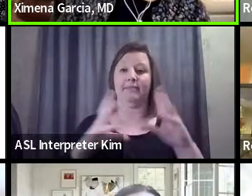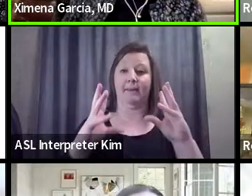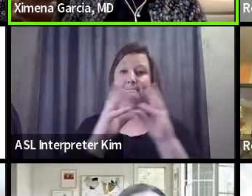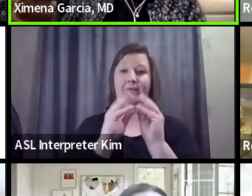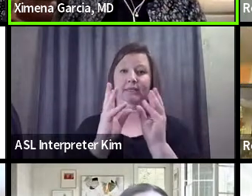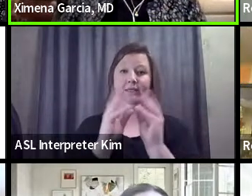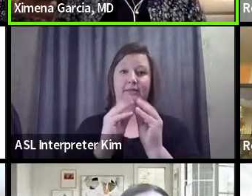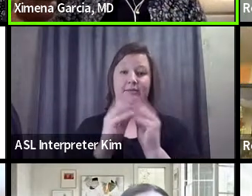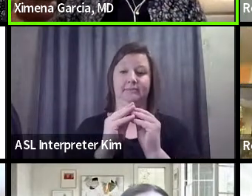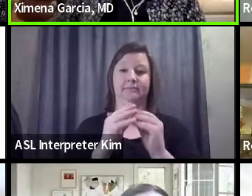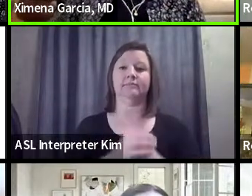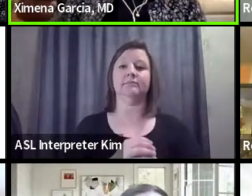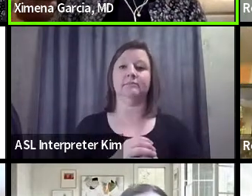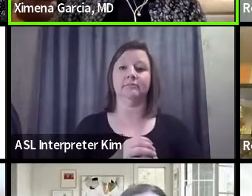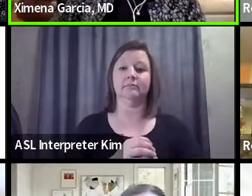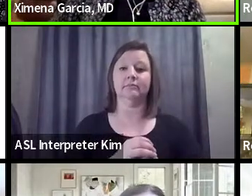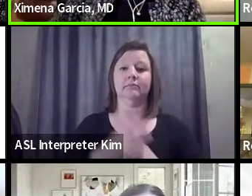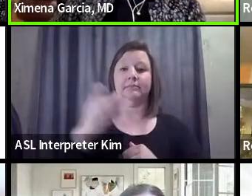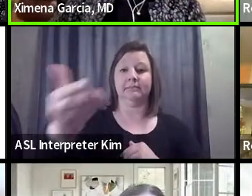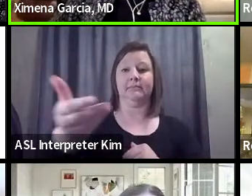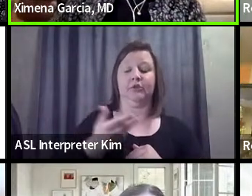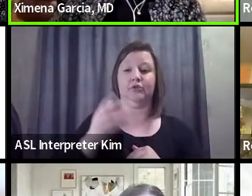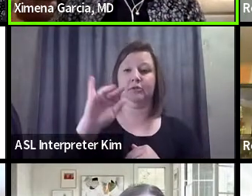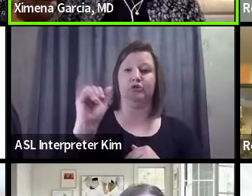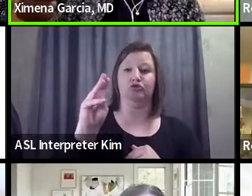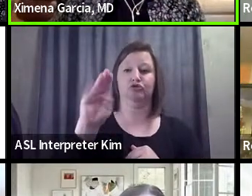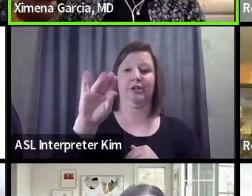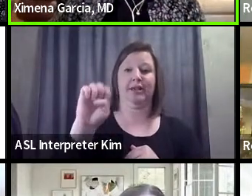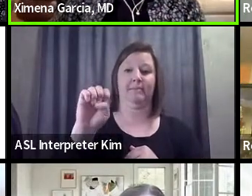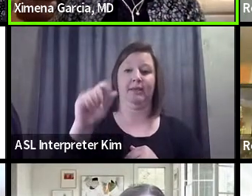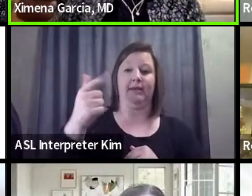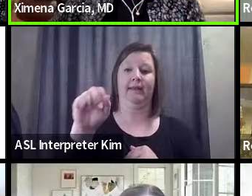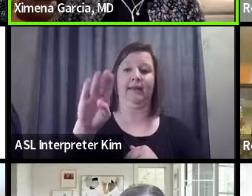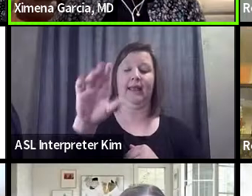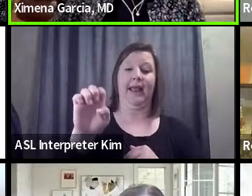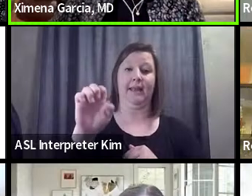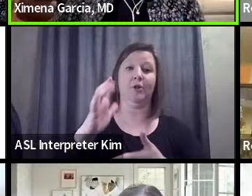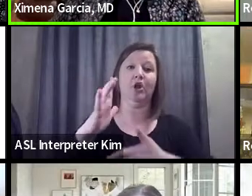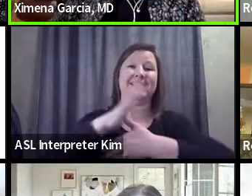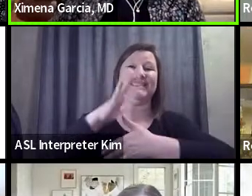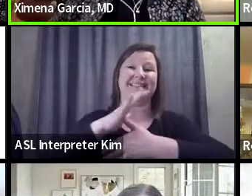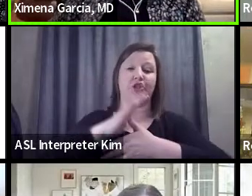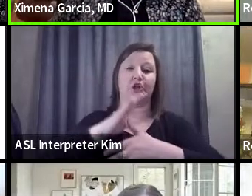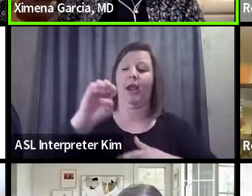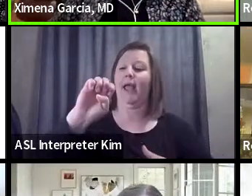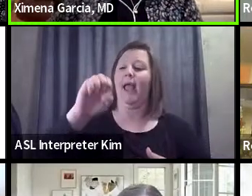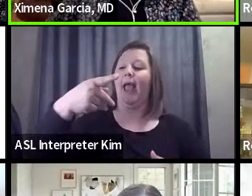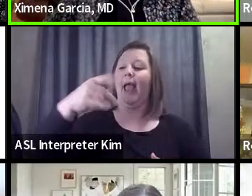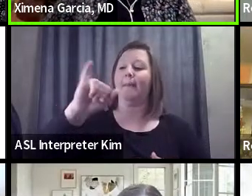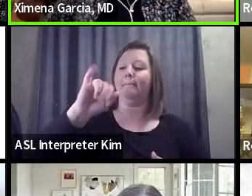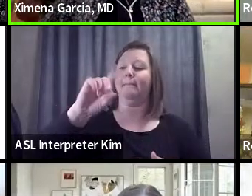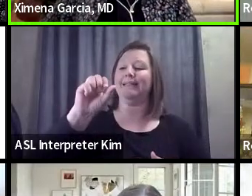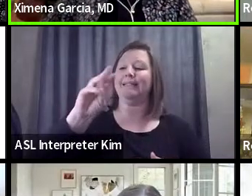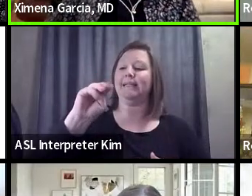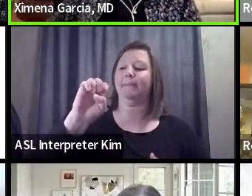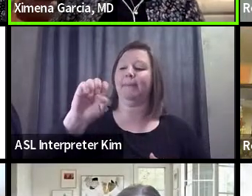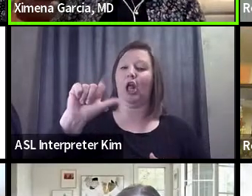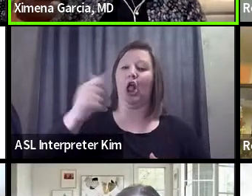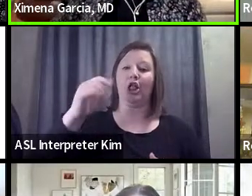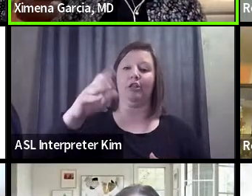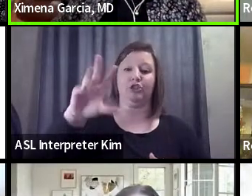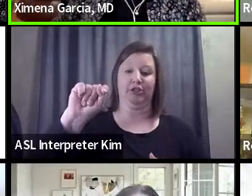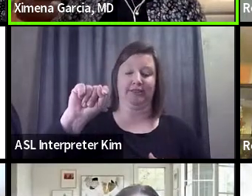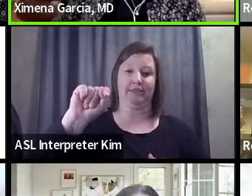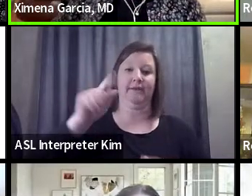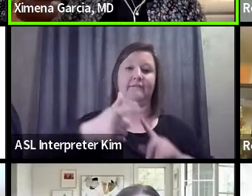by introducing Jamie Gable, Senior Epidemiologist at KDHE. So grateful to have you here today to share